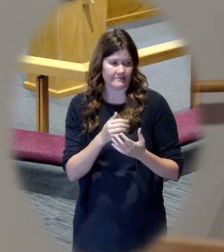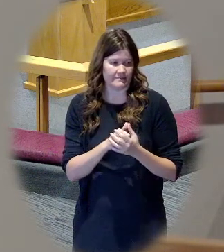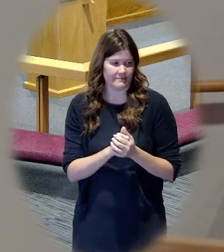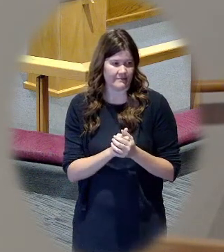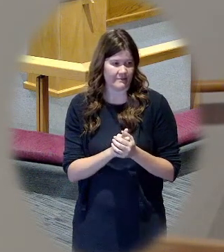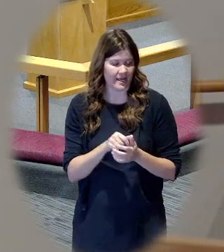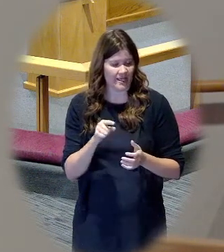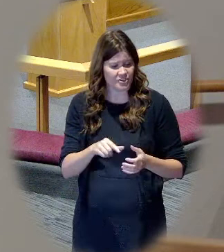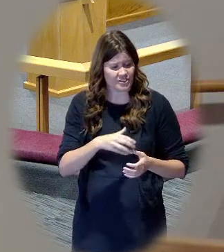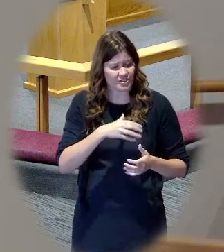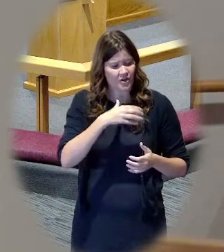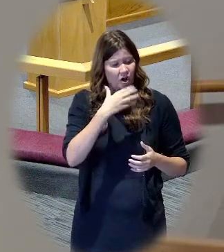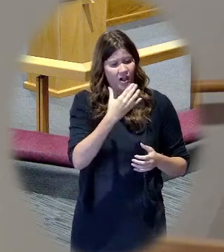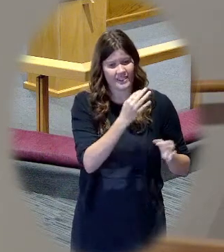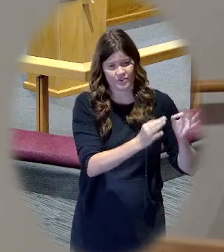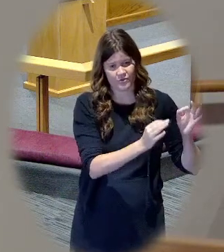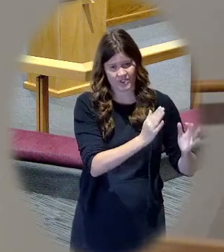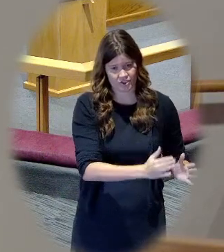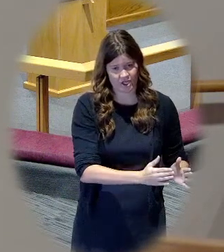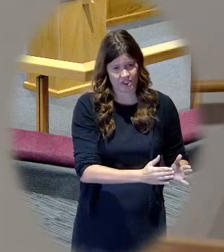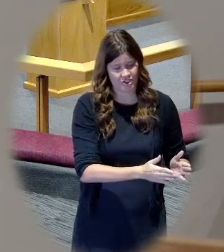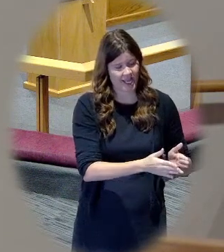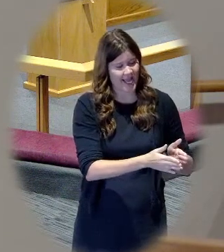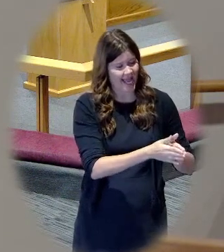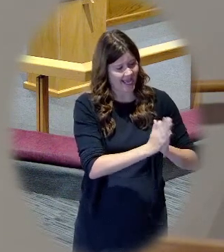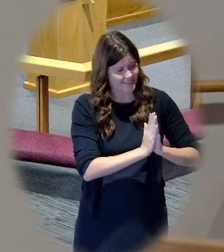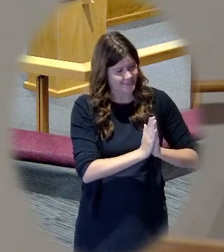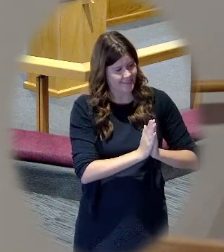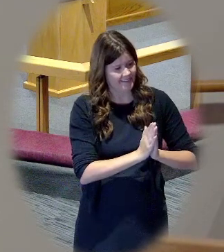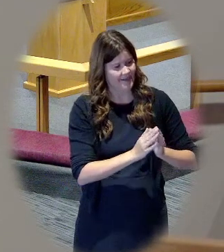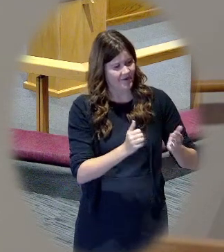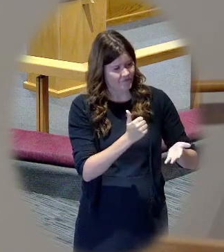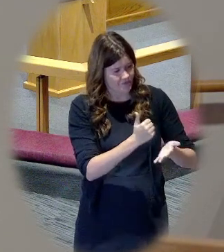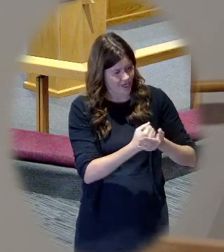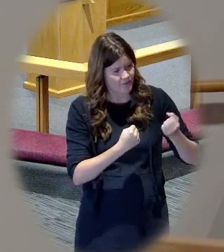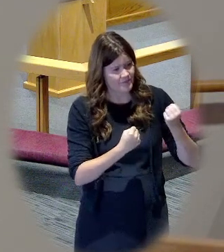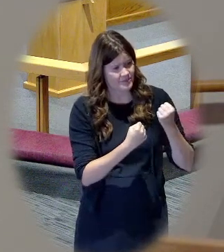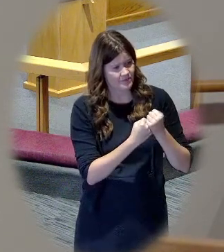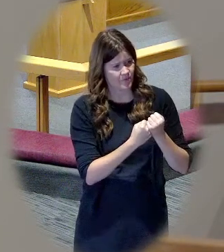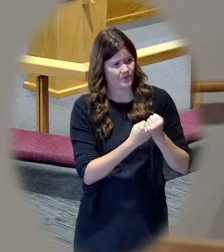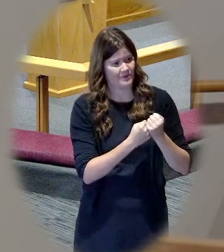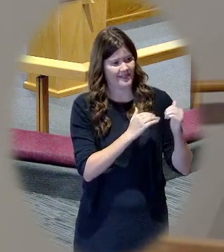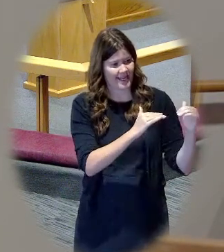And she's crying out to this judge for justification.